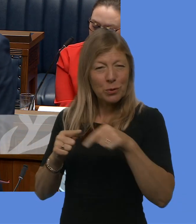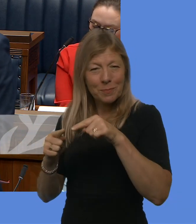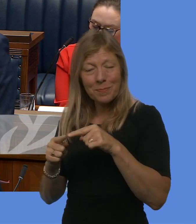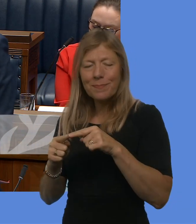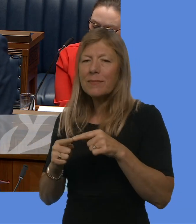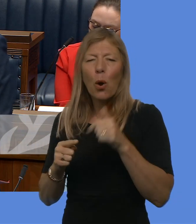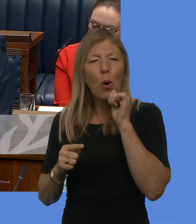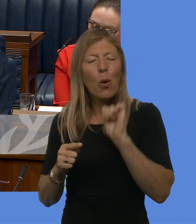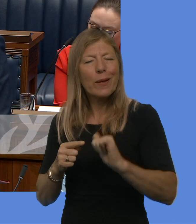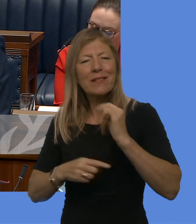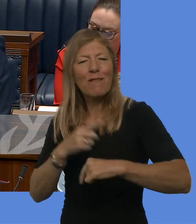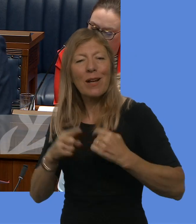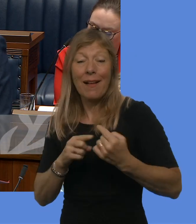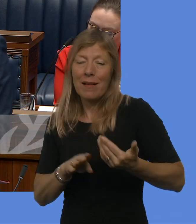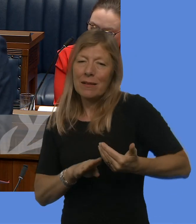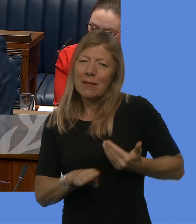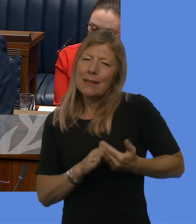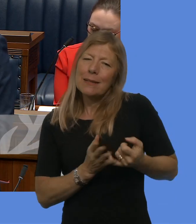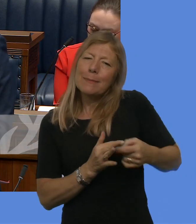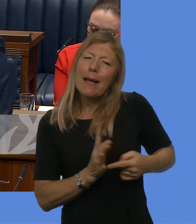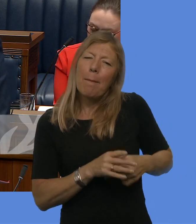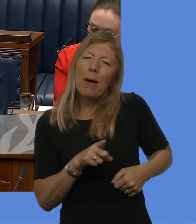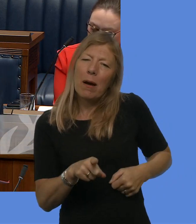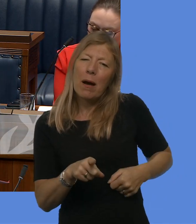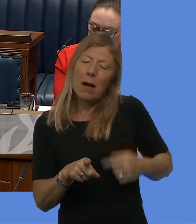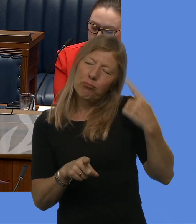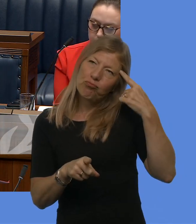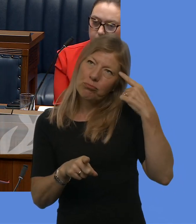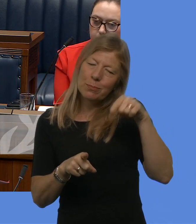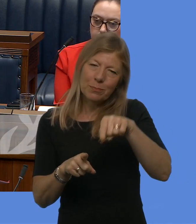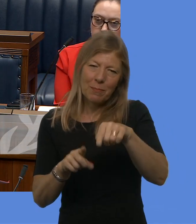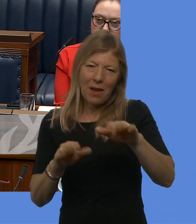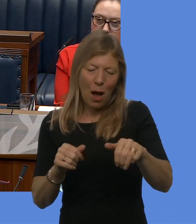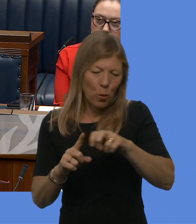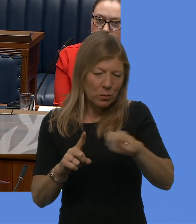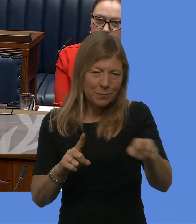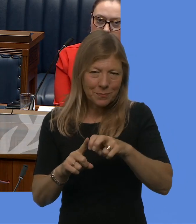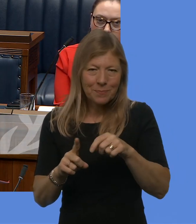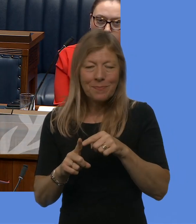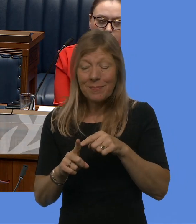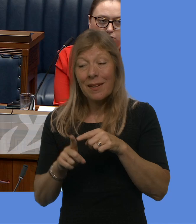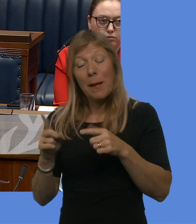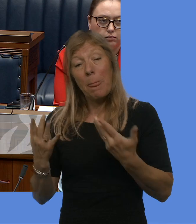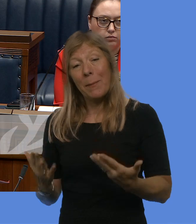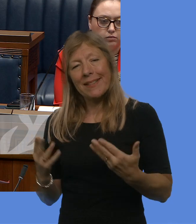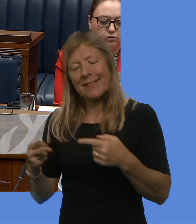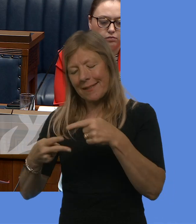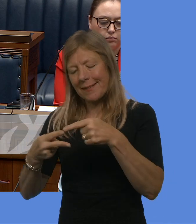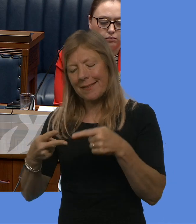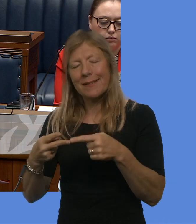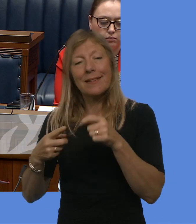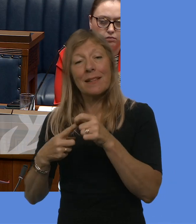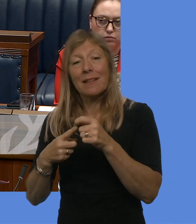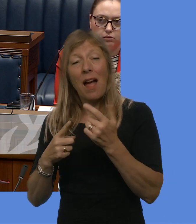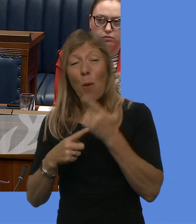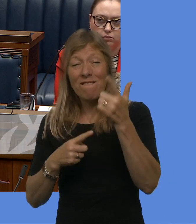year. Eligibility is assessed on an individual pupil basis using two criteria, namely distance and suitable school. It's for the